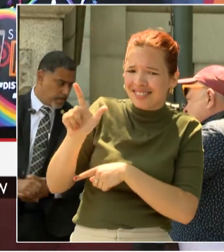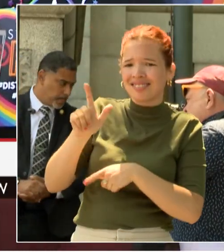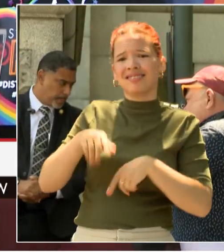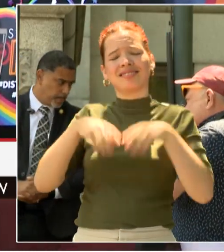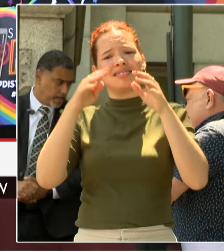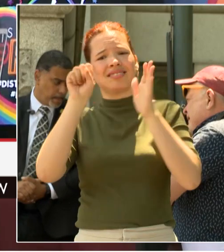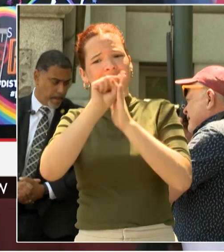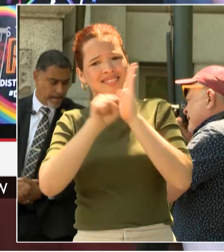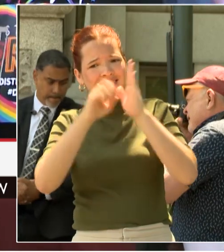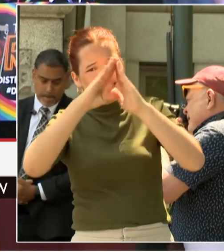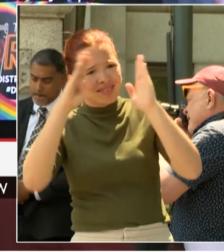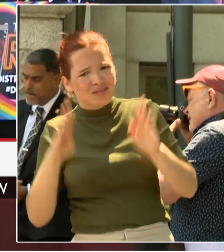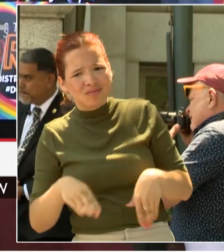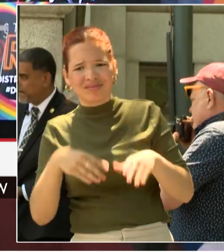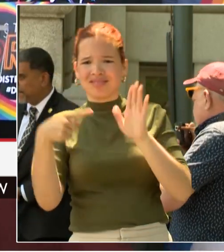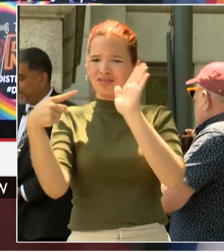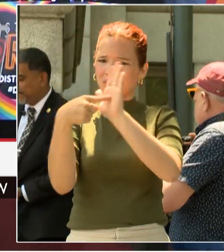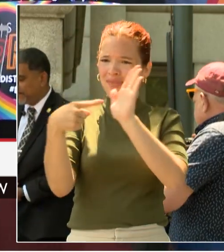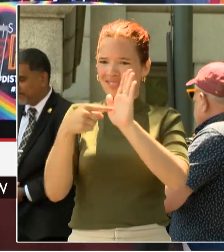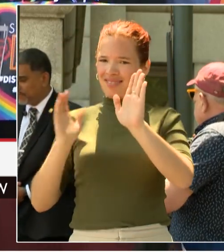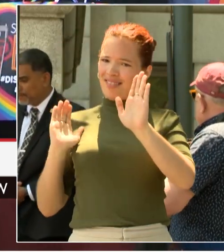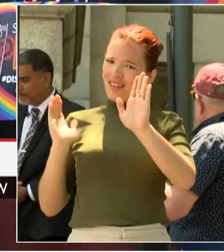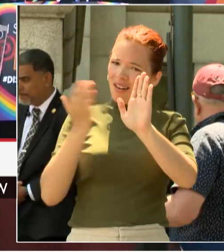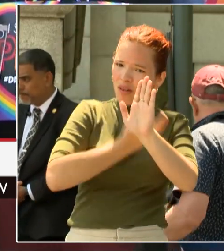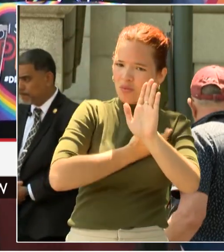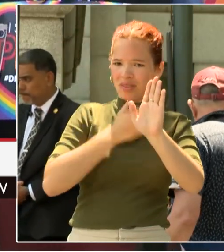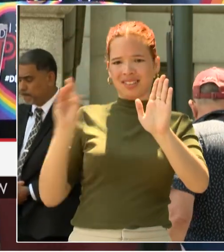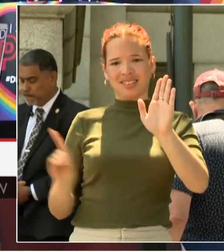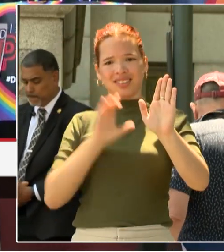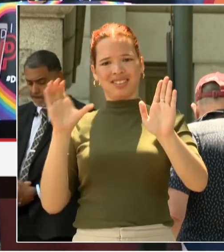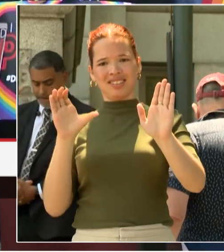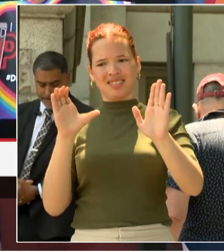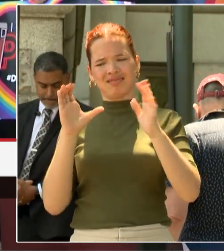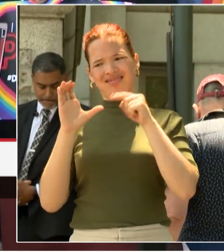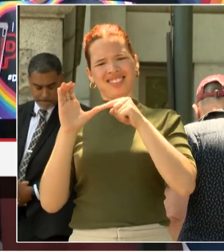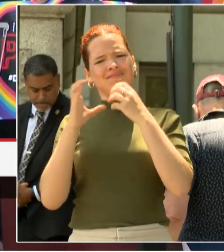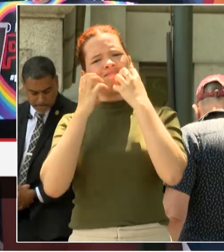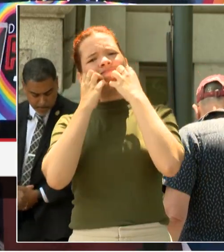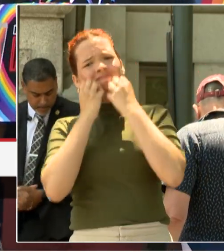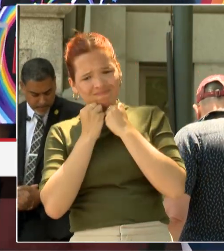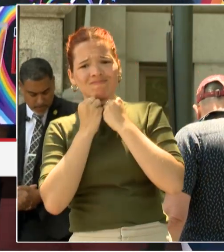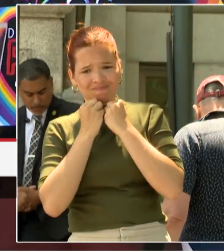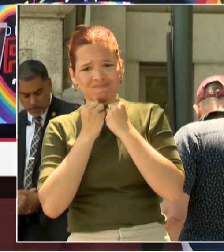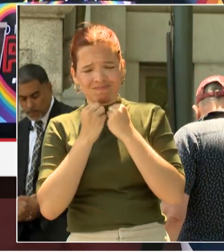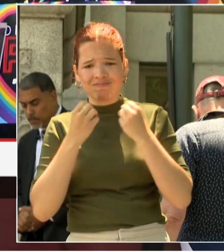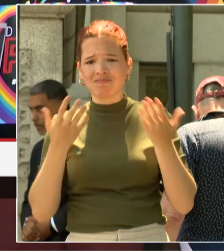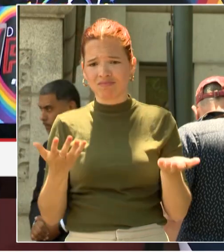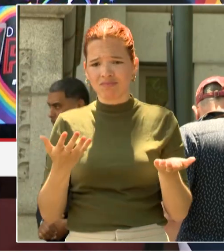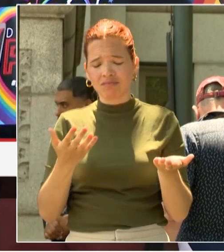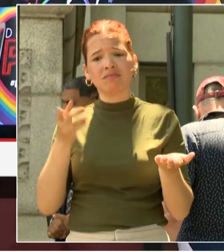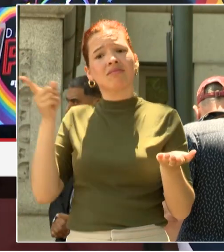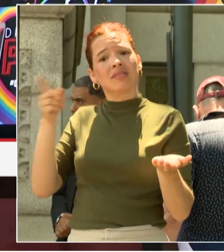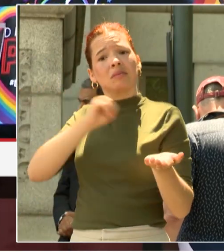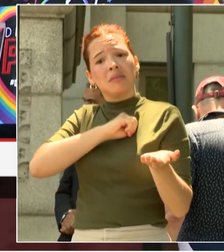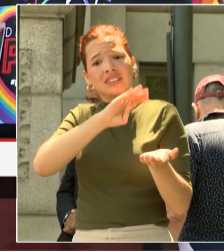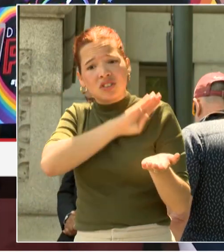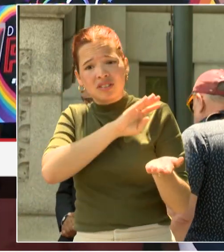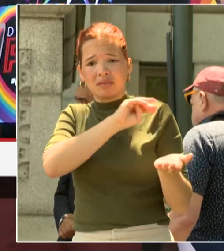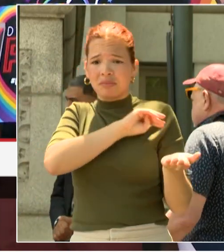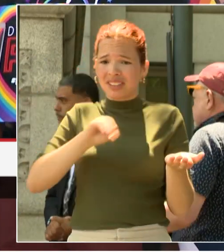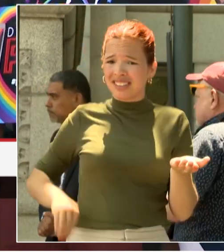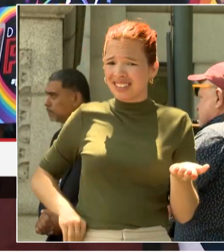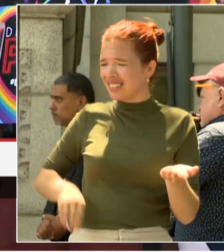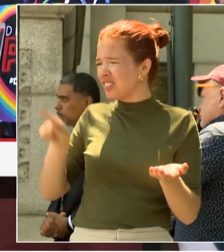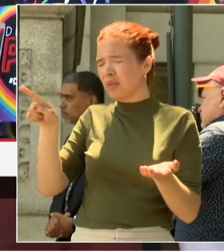to represent our DC values. I'm Muriel Bowser. I'm the mayor of the best city